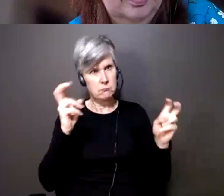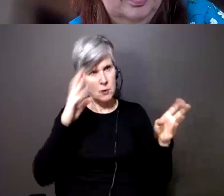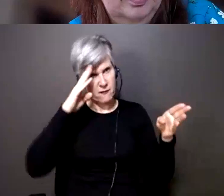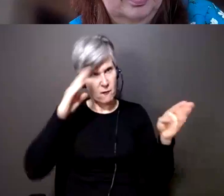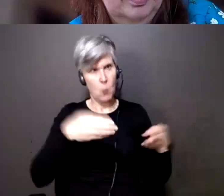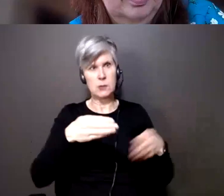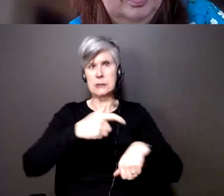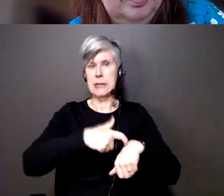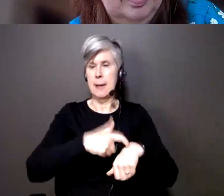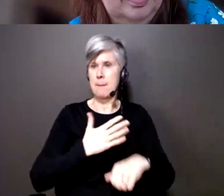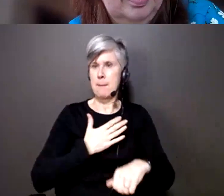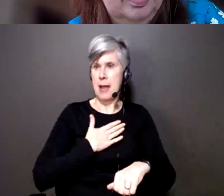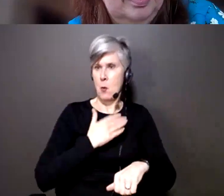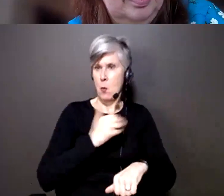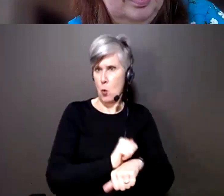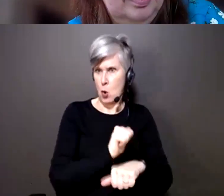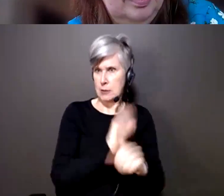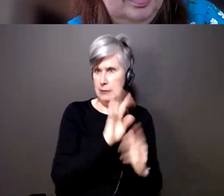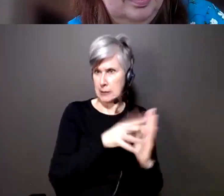have access to quiet workspaces.